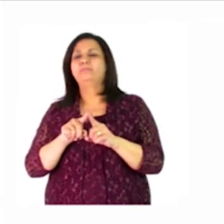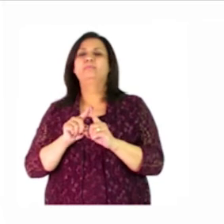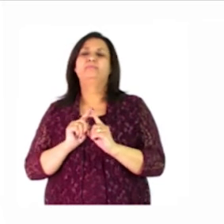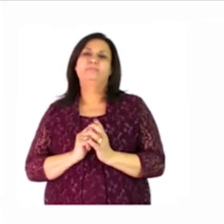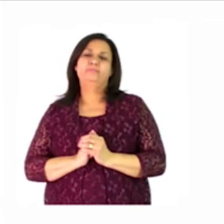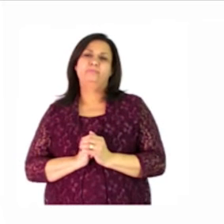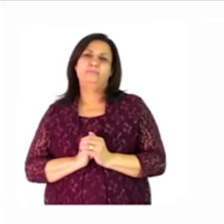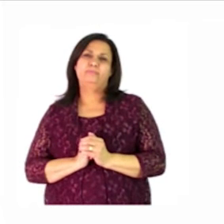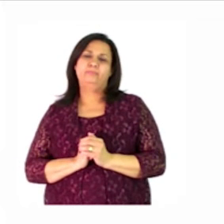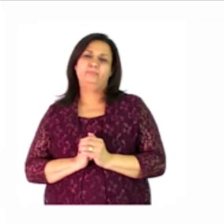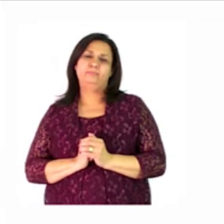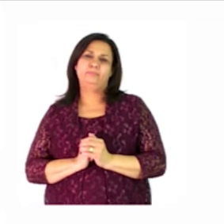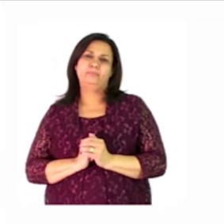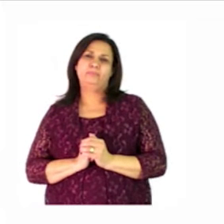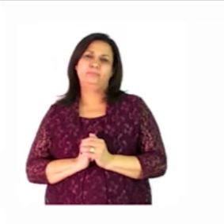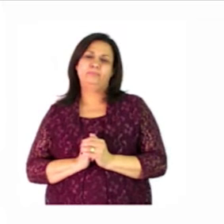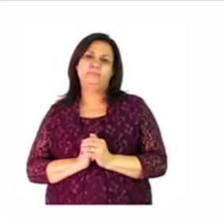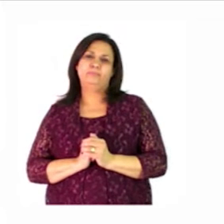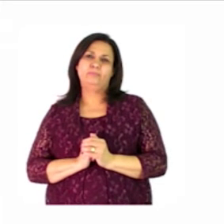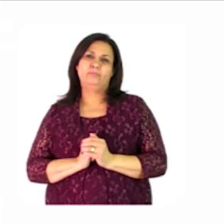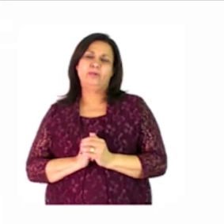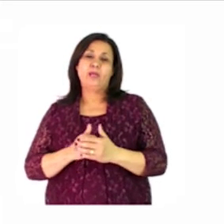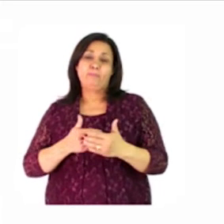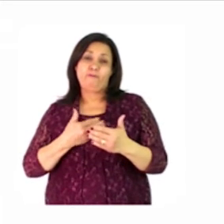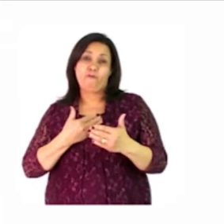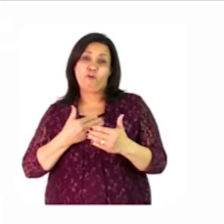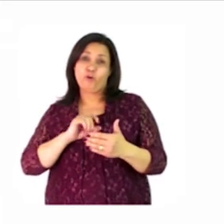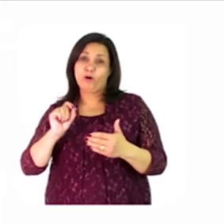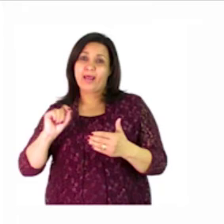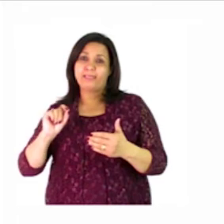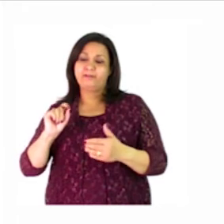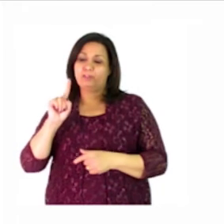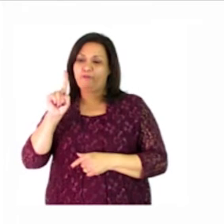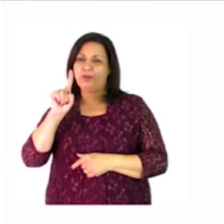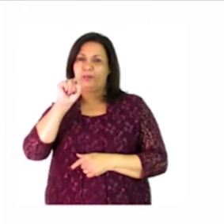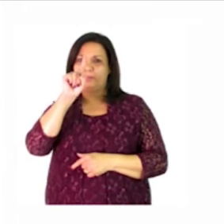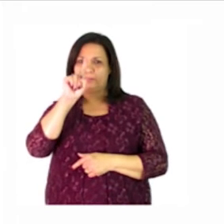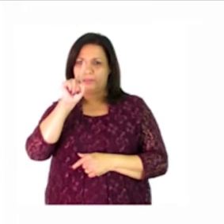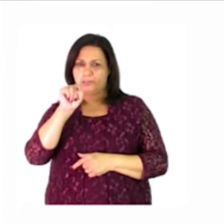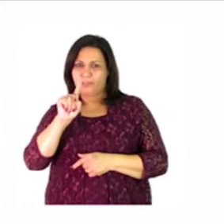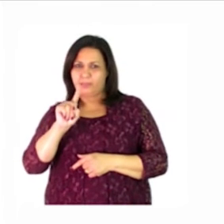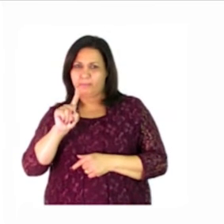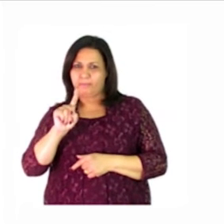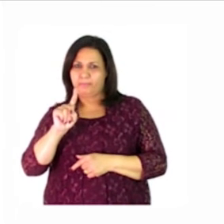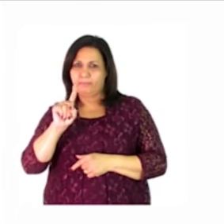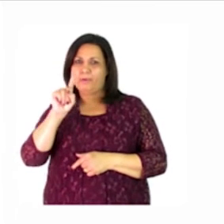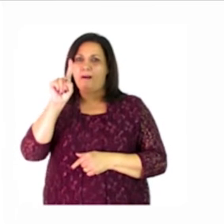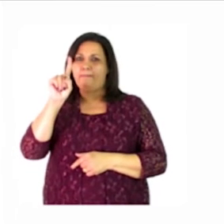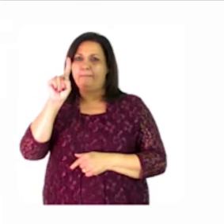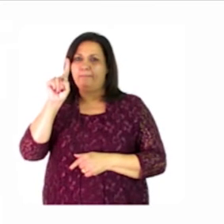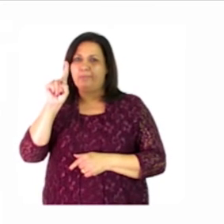Before you write, I want you to trace with your finger the letter W on the top of